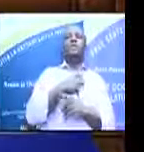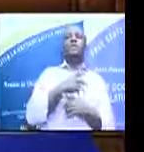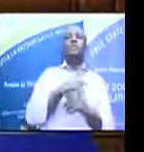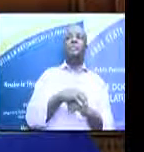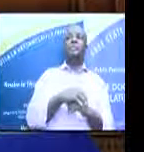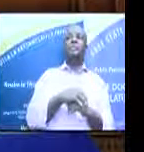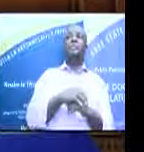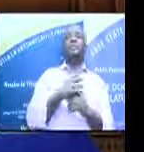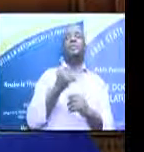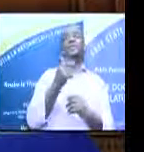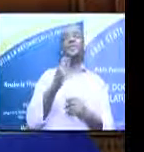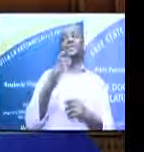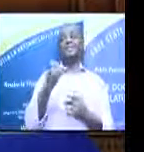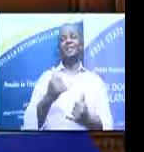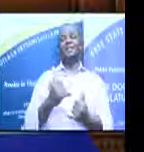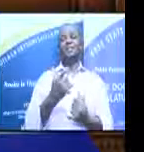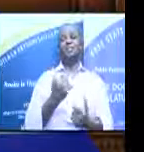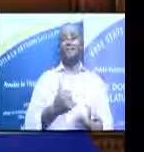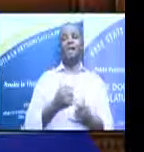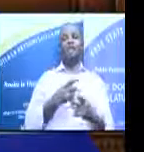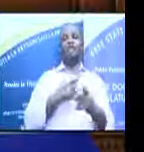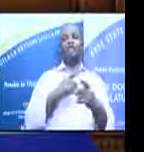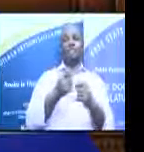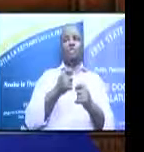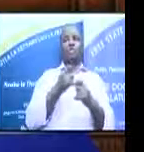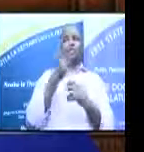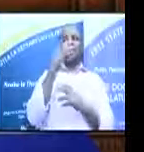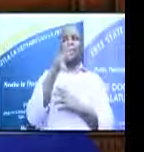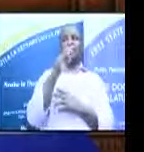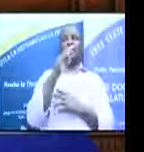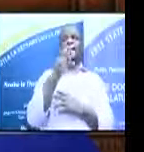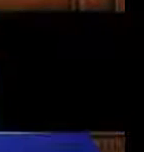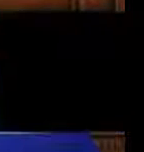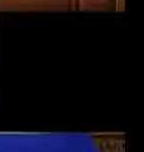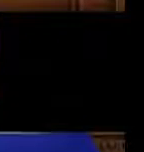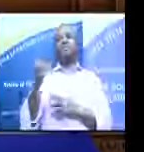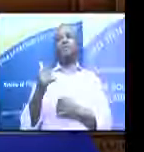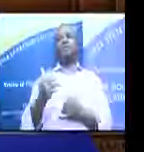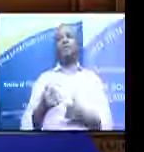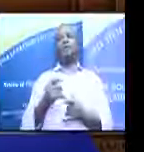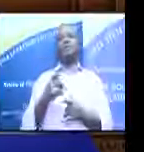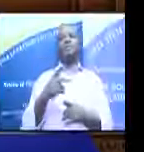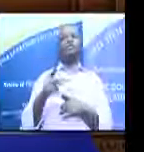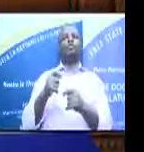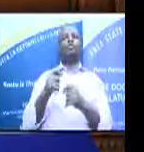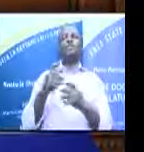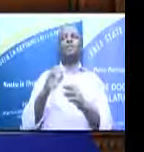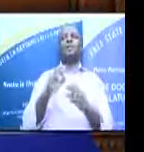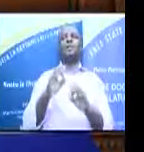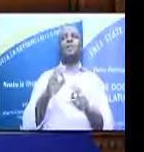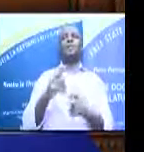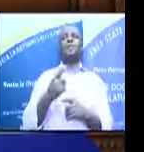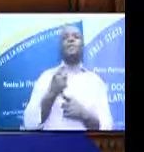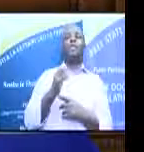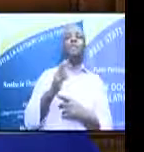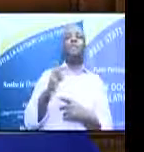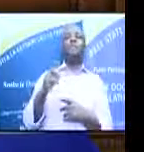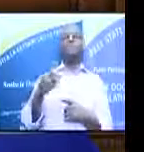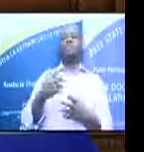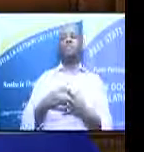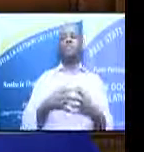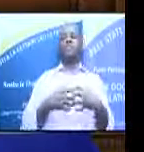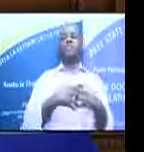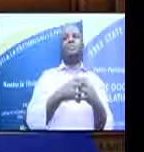indeed, ANC is governing at this point in time. EFF is not in government. So for them to establish